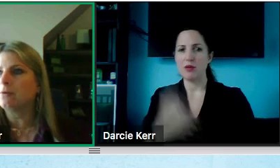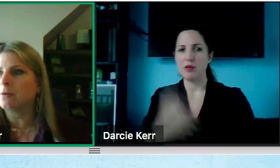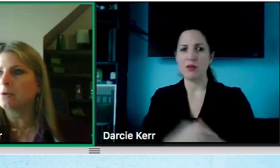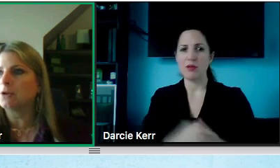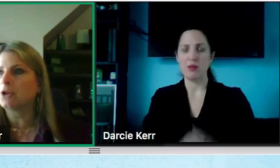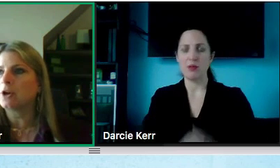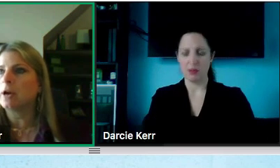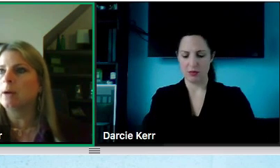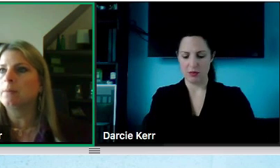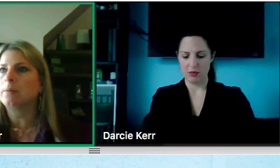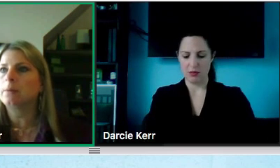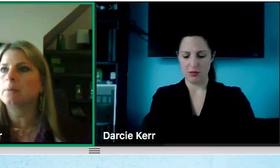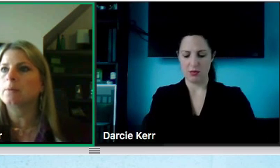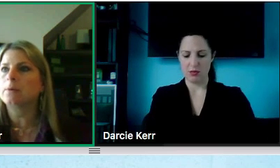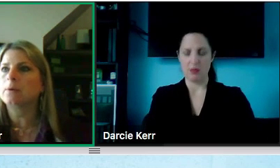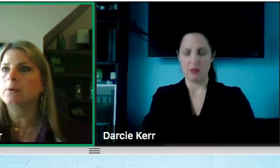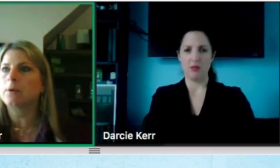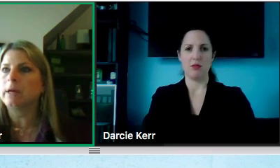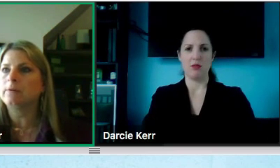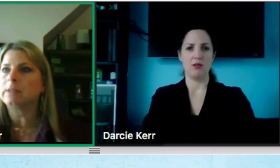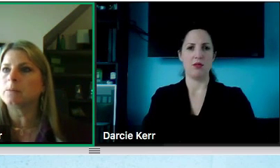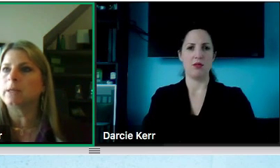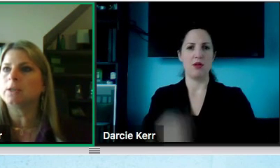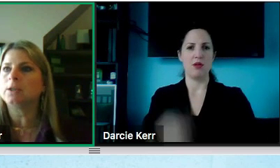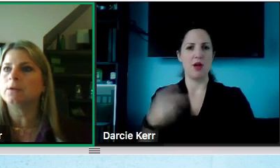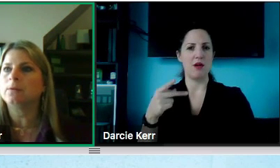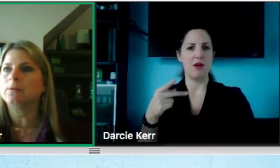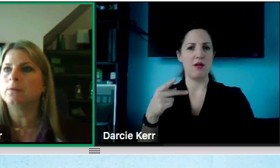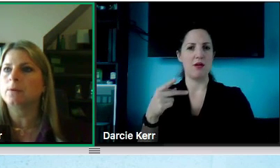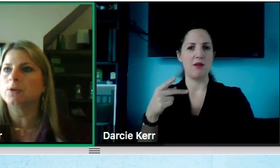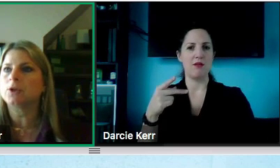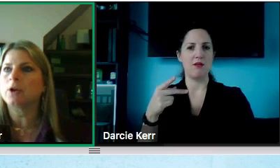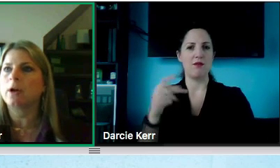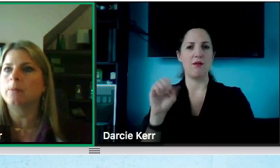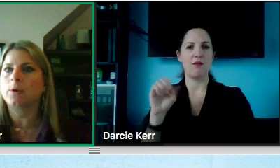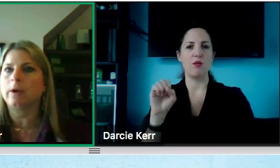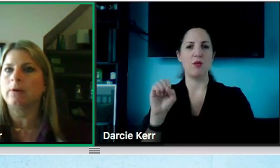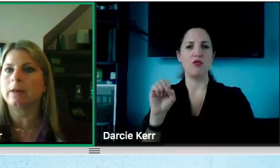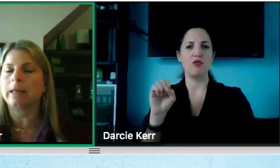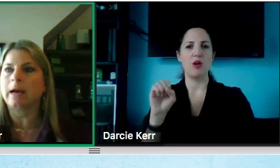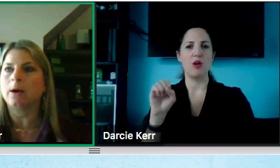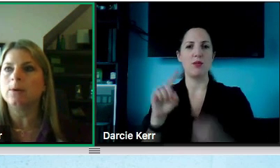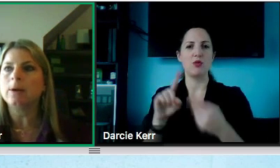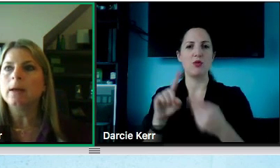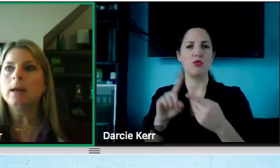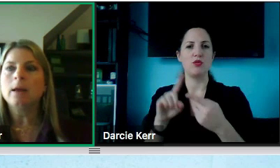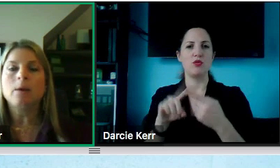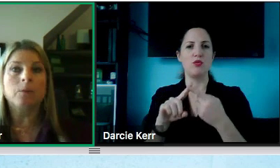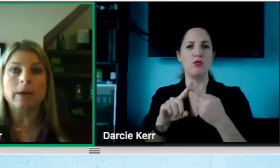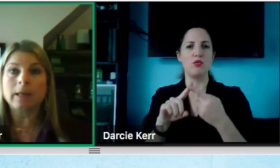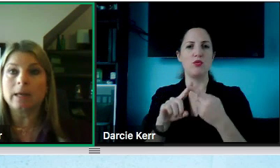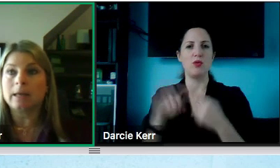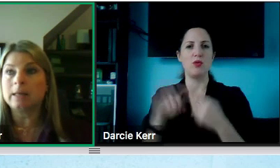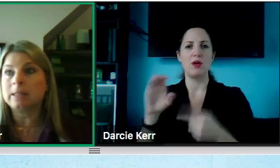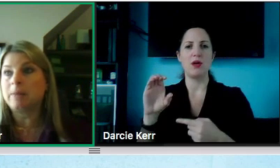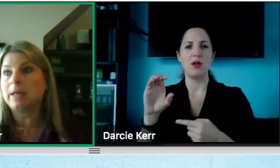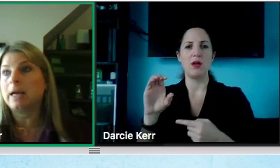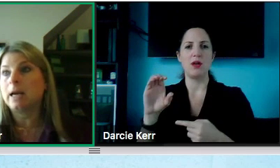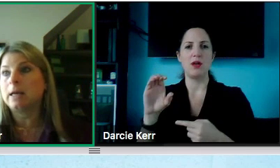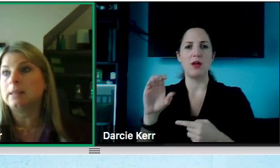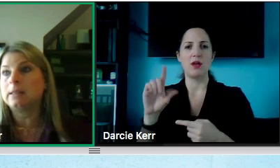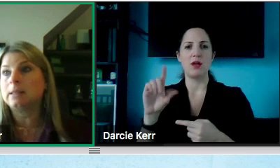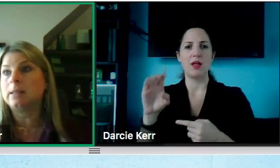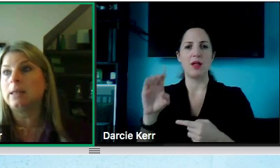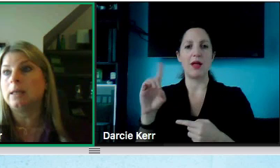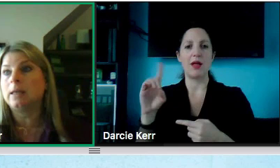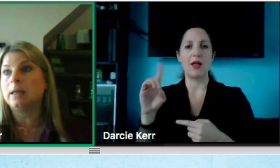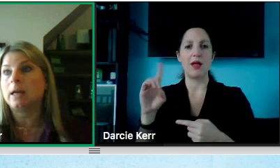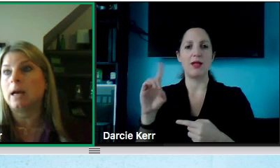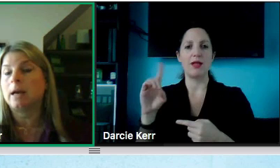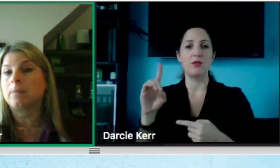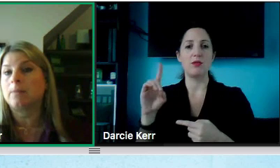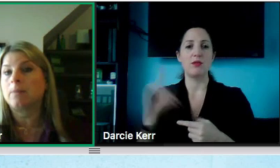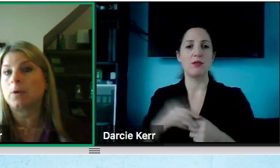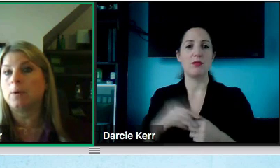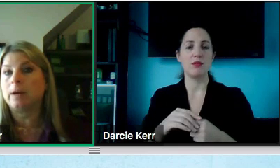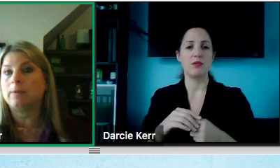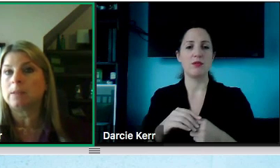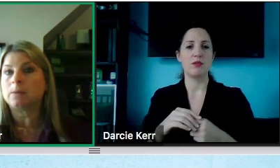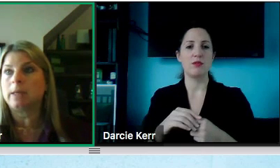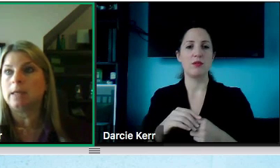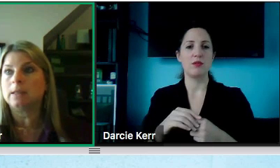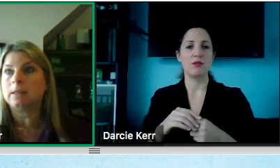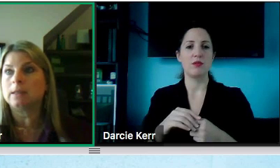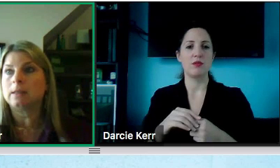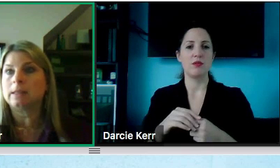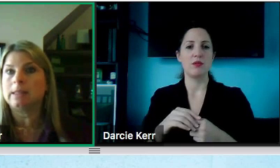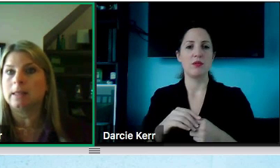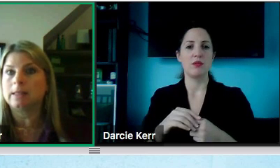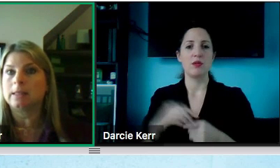change from Photoshop Creative Suite to Photoshop Creative Cloud? Really, it's because the